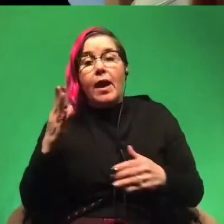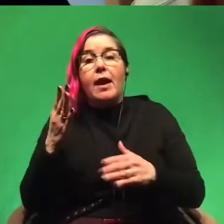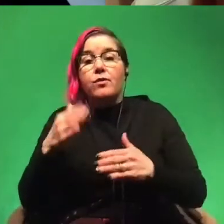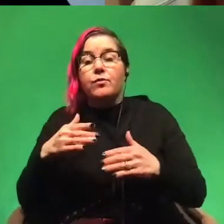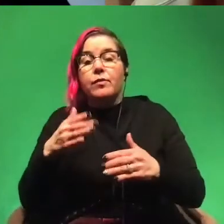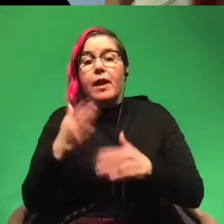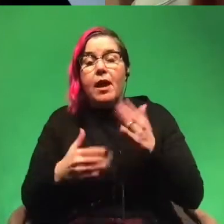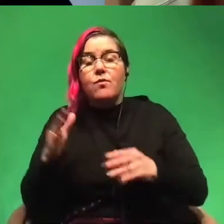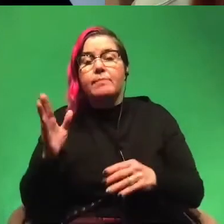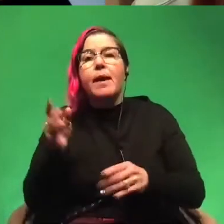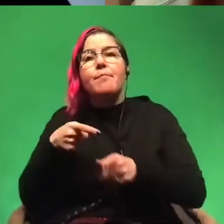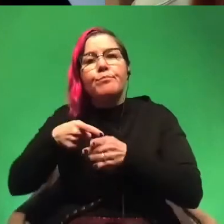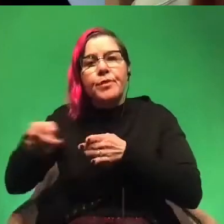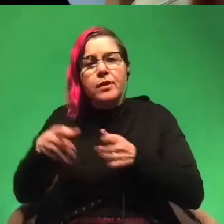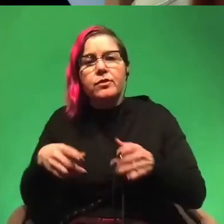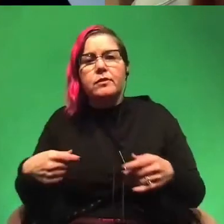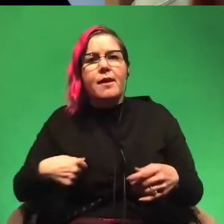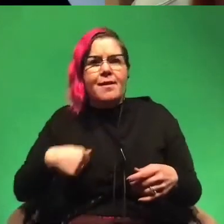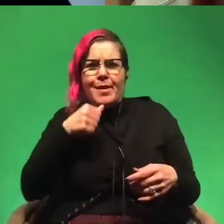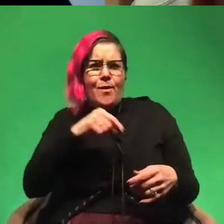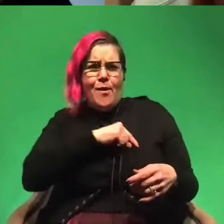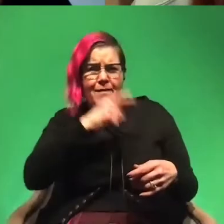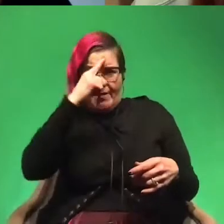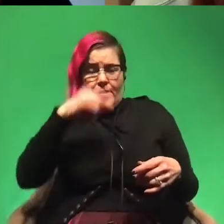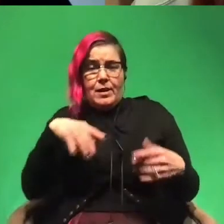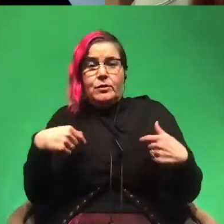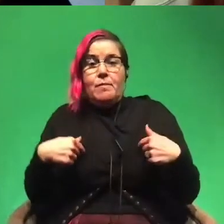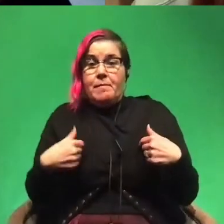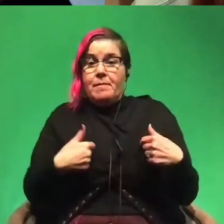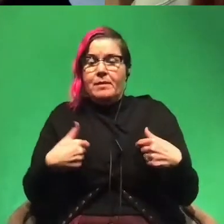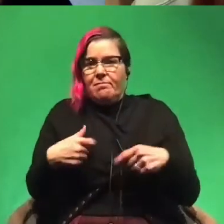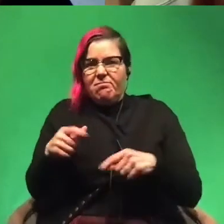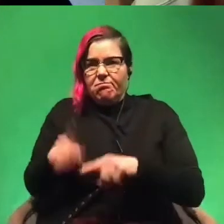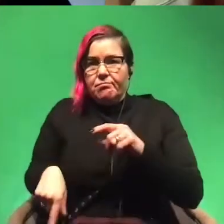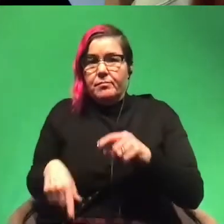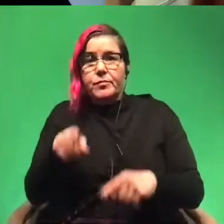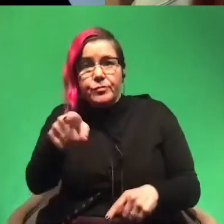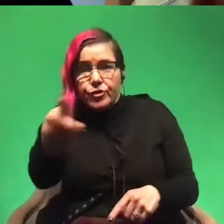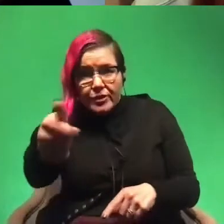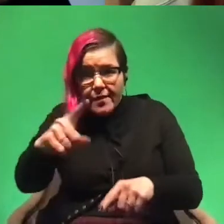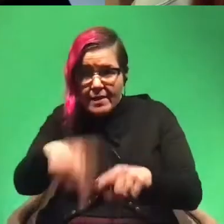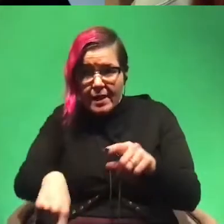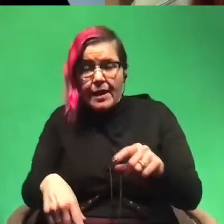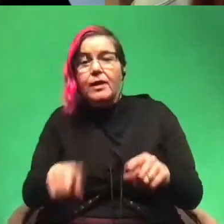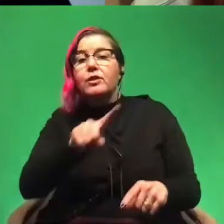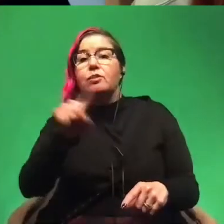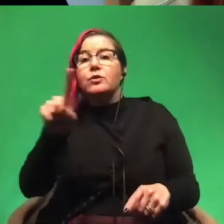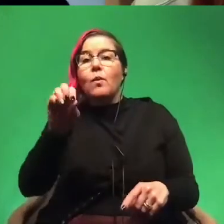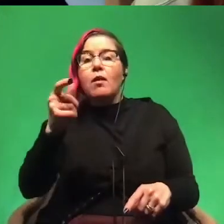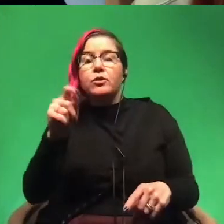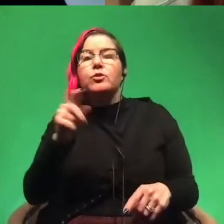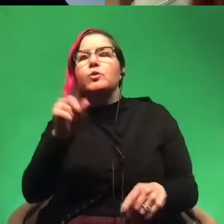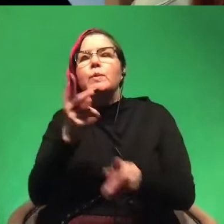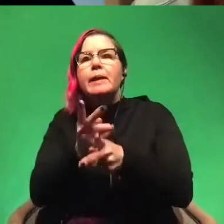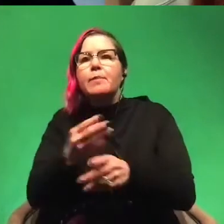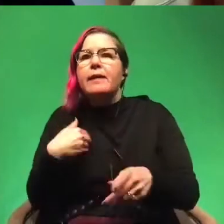hand-reared by professionals. I'm not qualified to do that, so I wouldn't be capable of doing that. You wouldn't be capable of doing that. Zoologists and zookeepers with